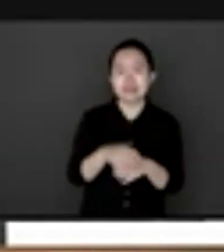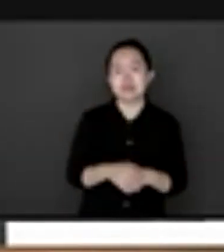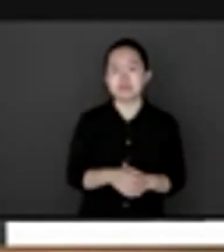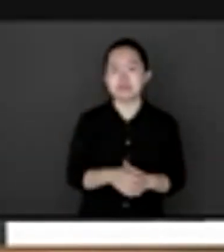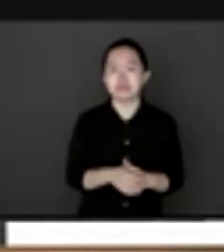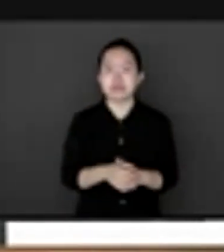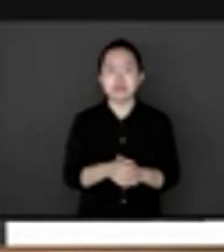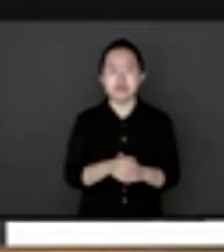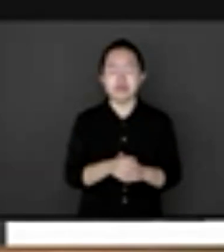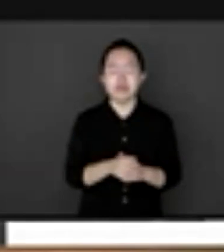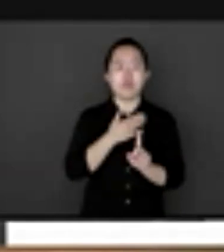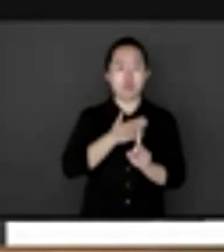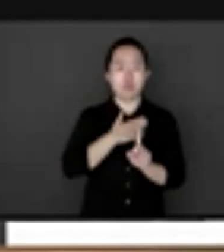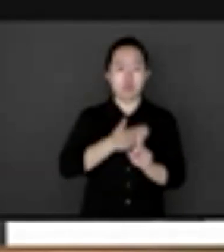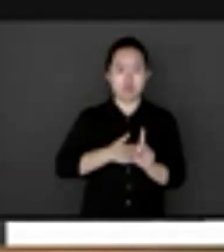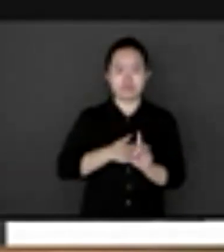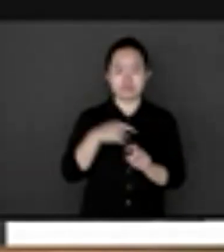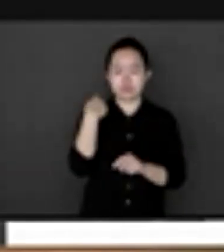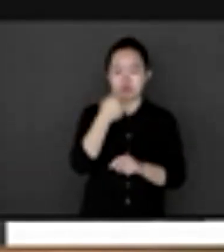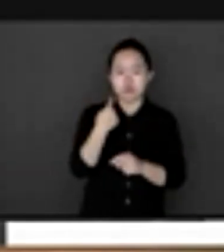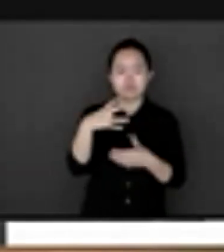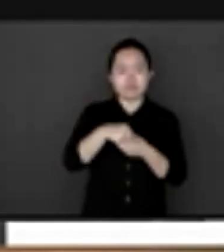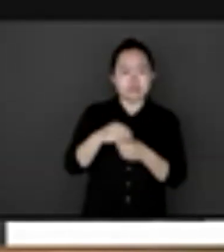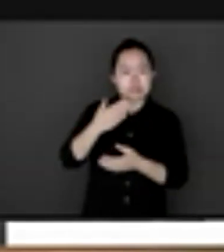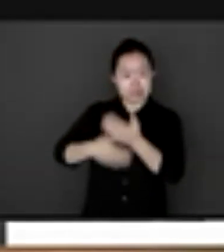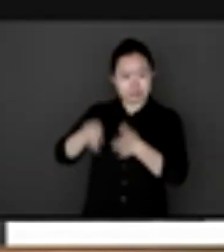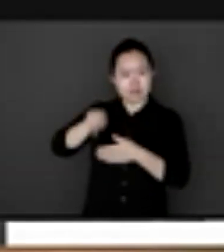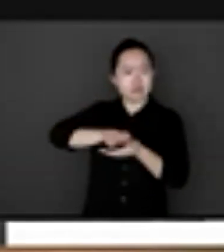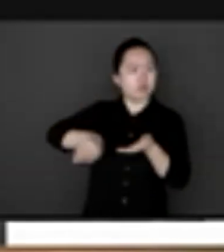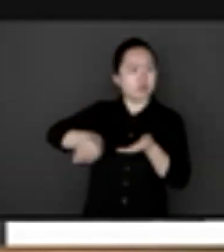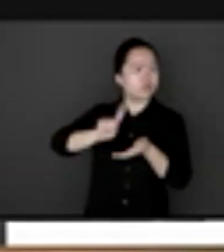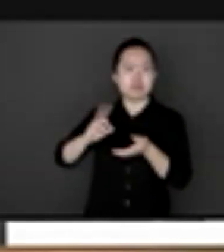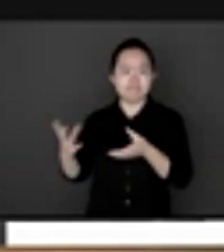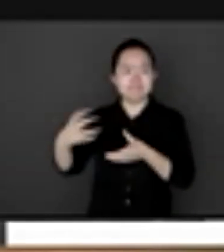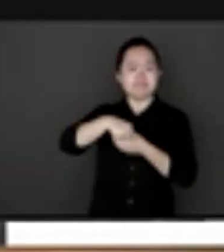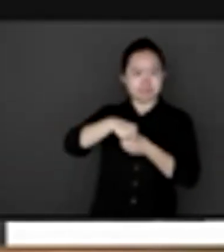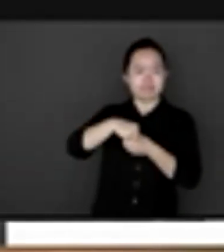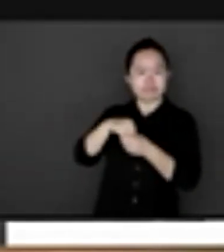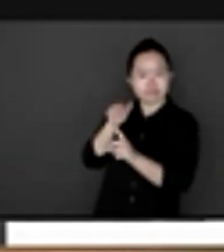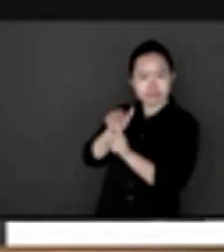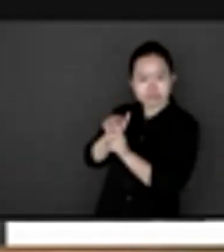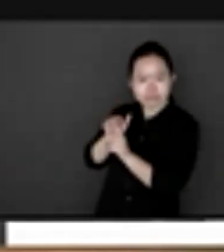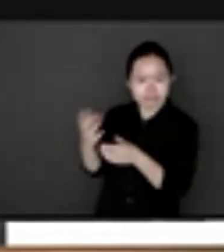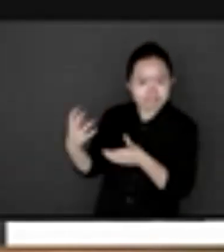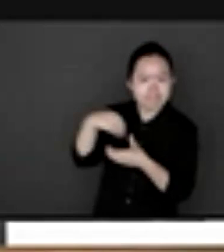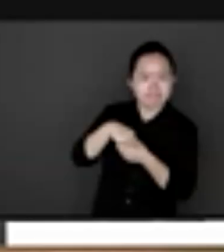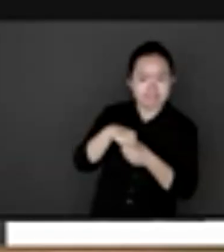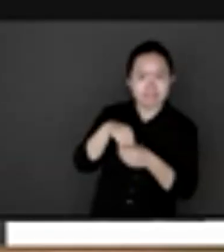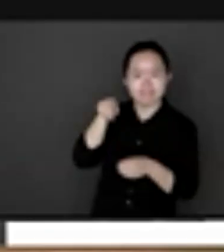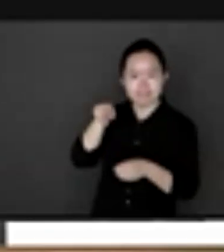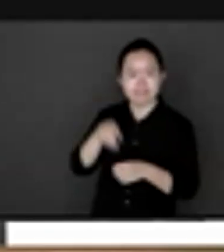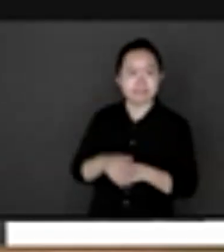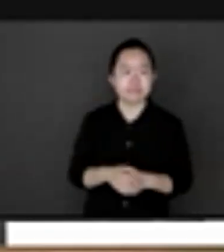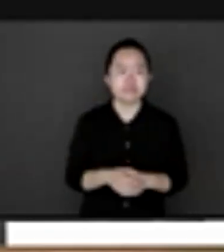the decentral organizations for creating web pages, websites, documents, whatnot,